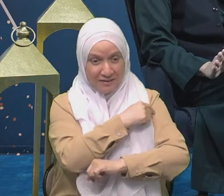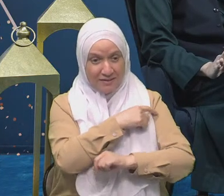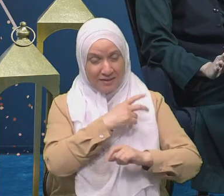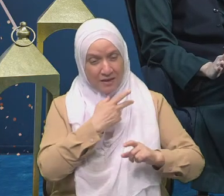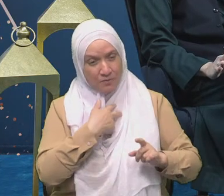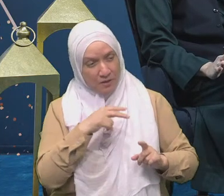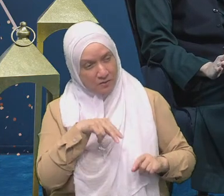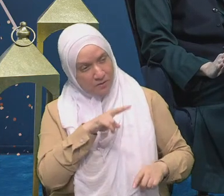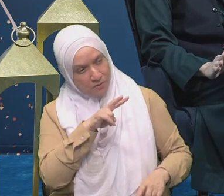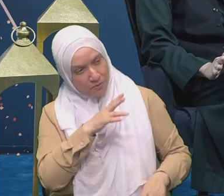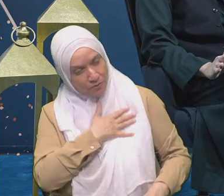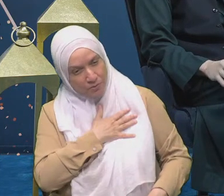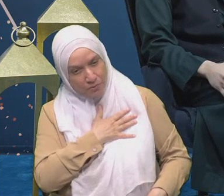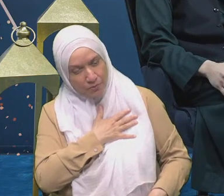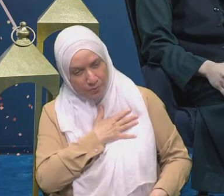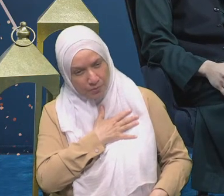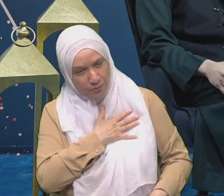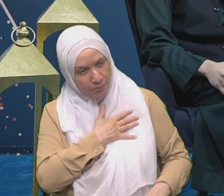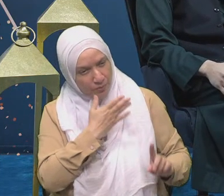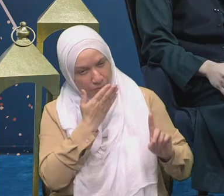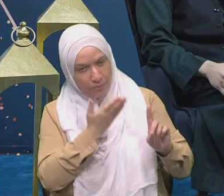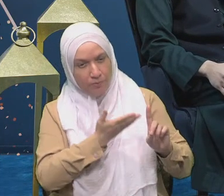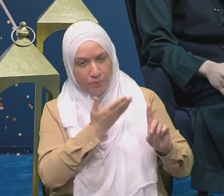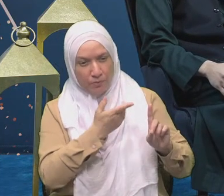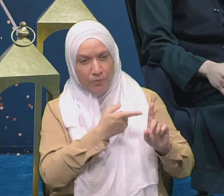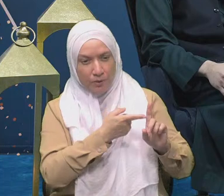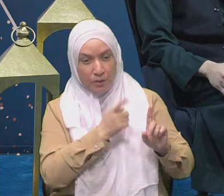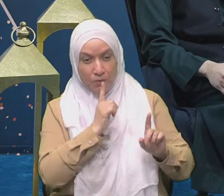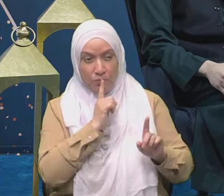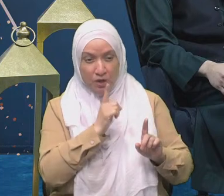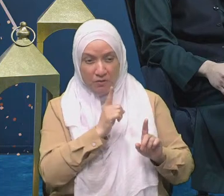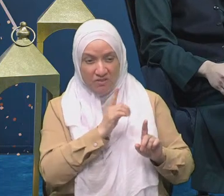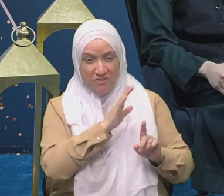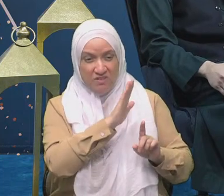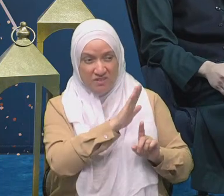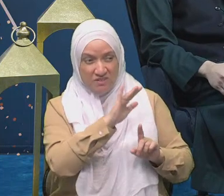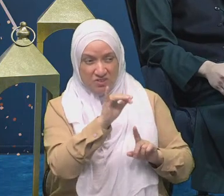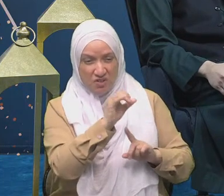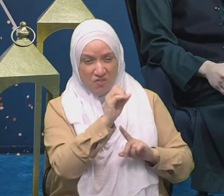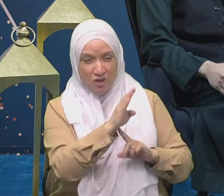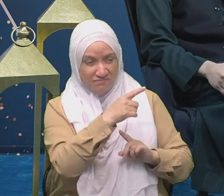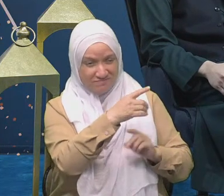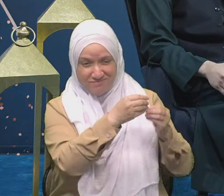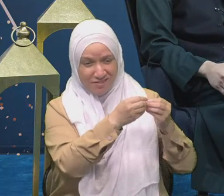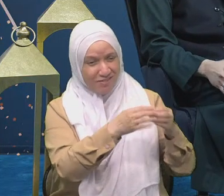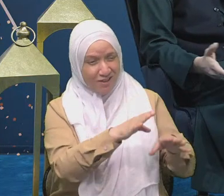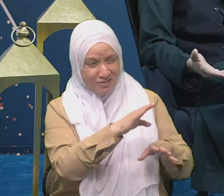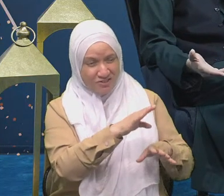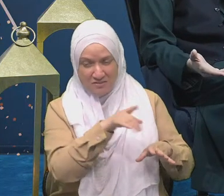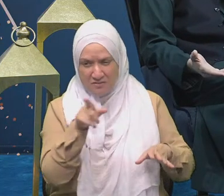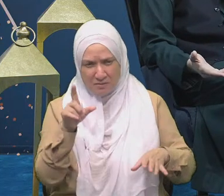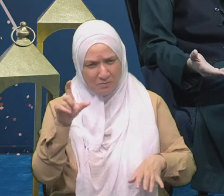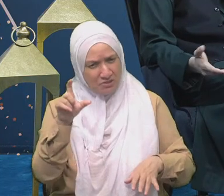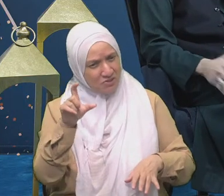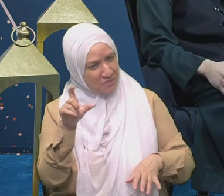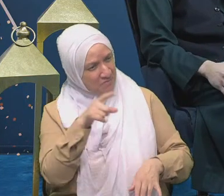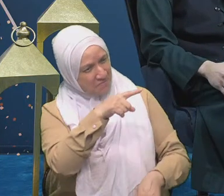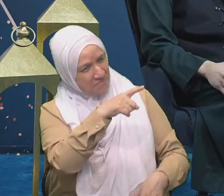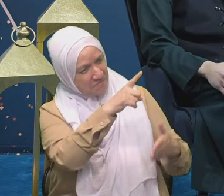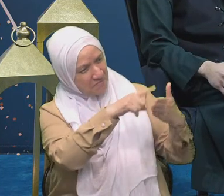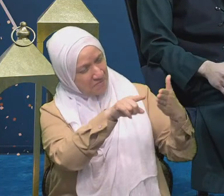how content he was. I went to see him, spent some time with him in Minnesota. And I'm like in the car with him and I'm like what's going on